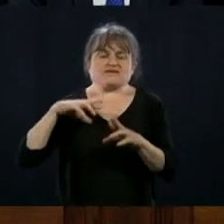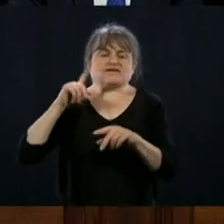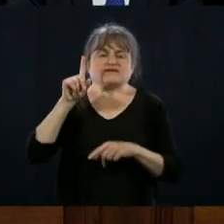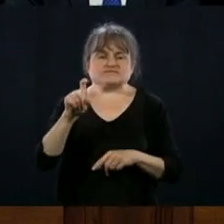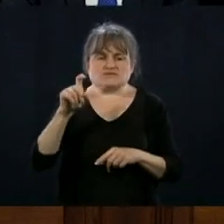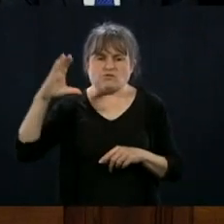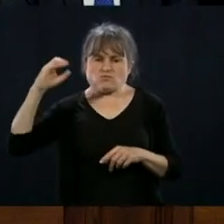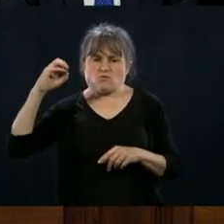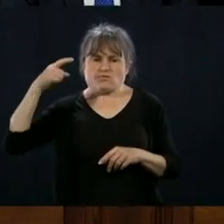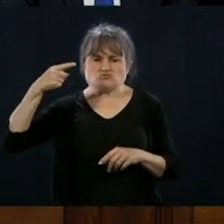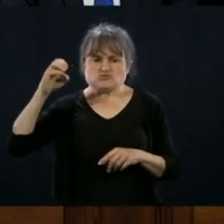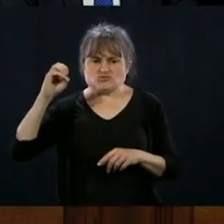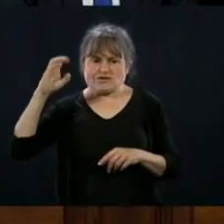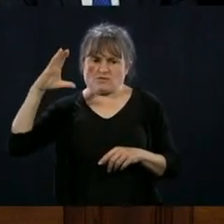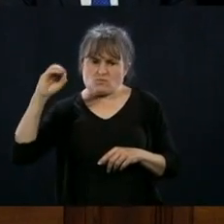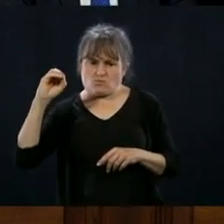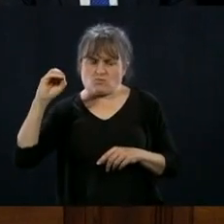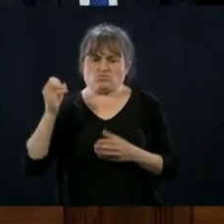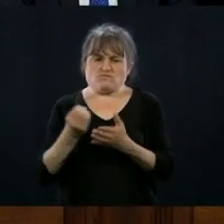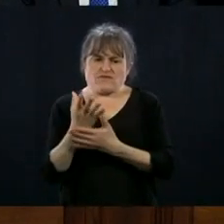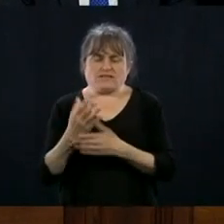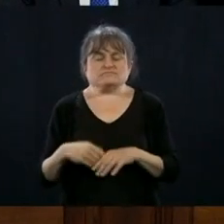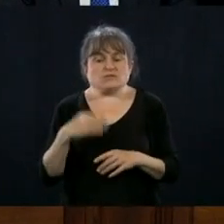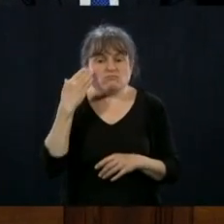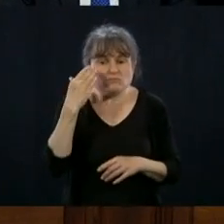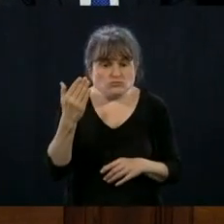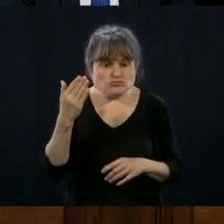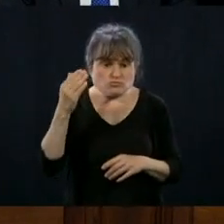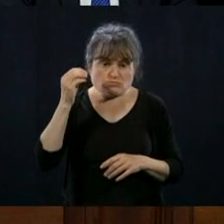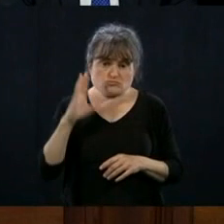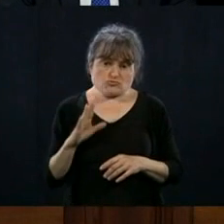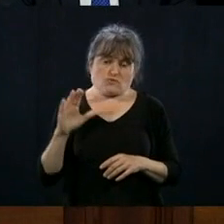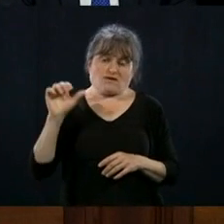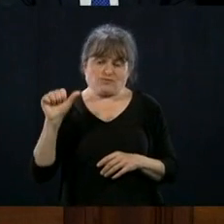There are many people in regions. There's a sort of